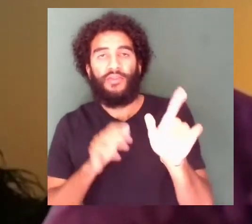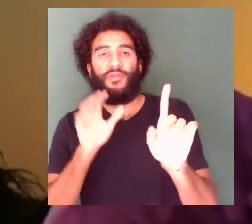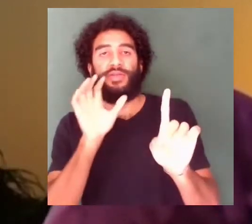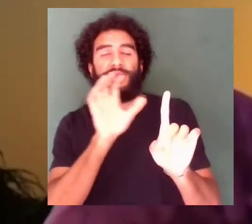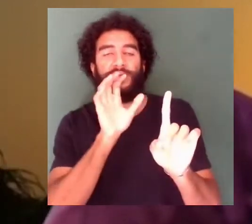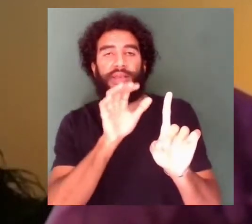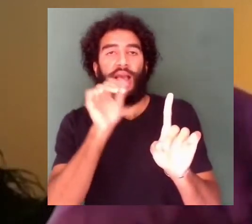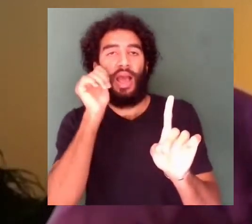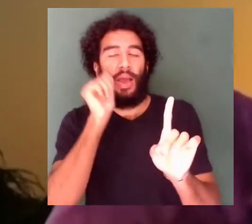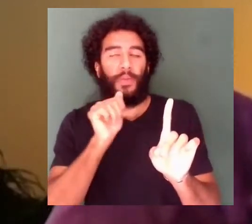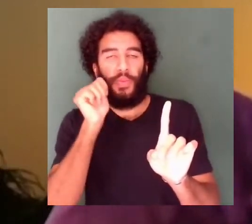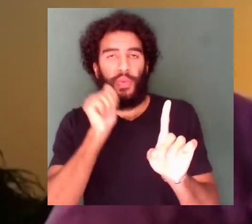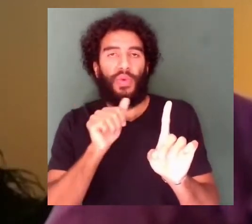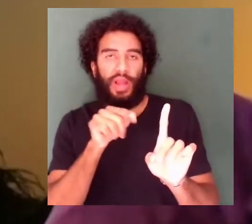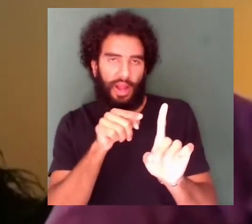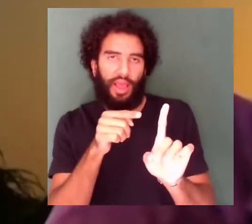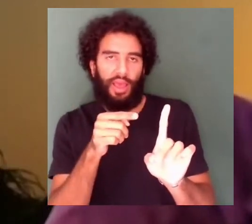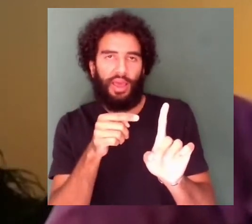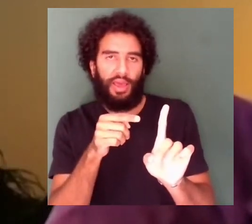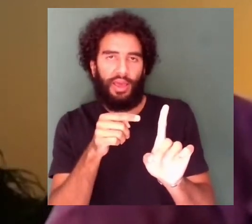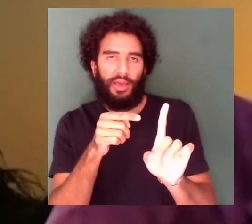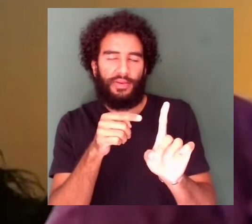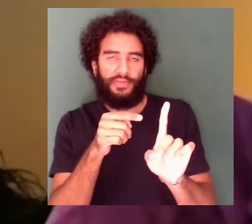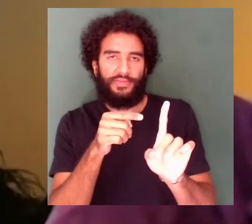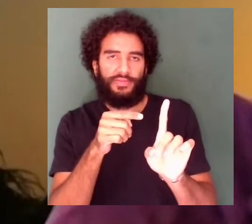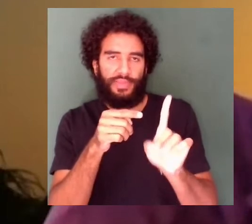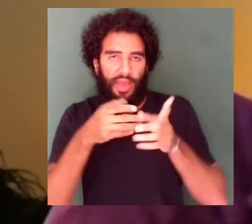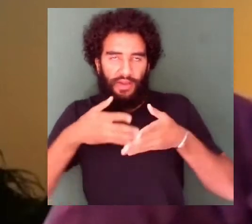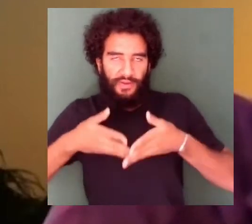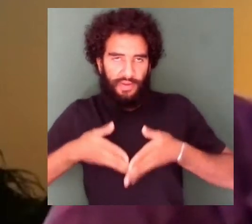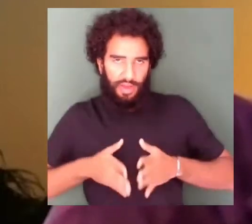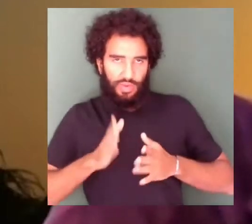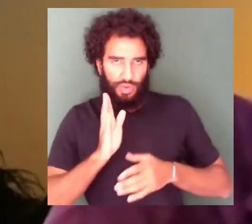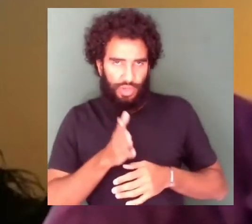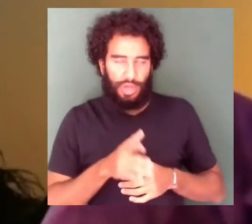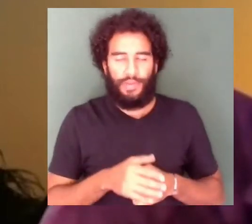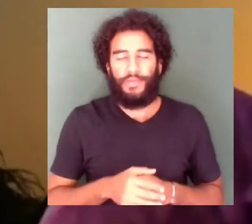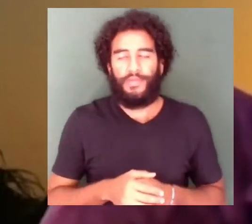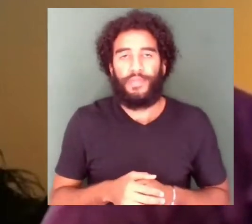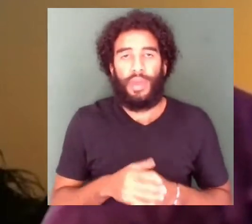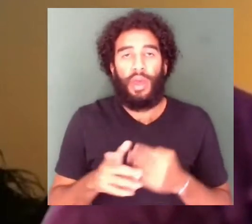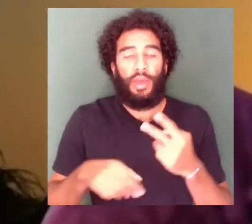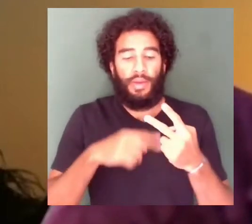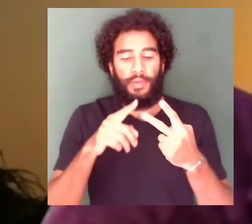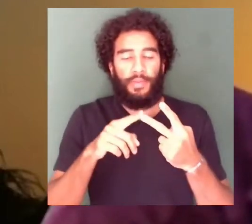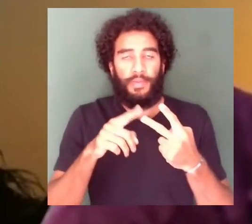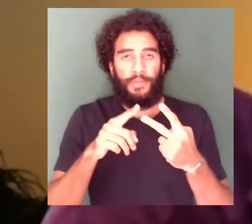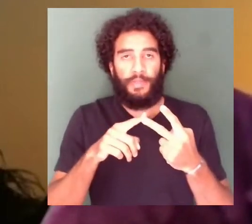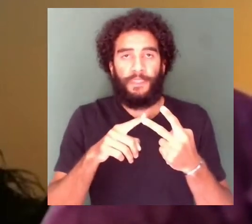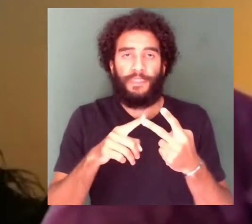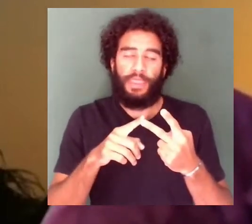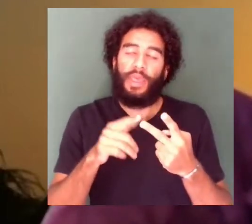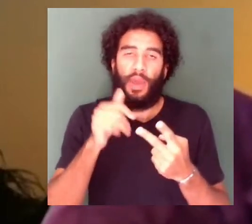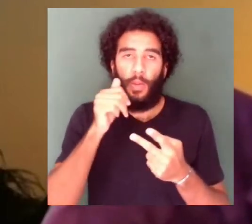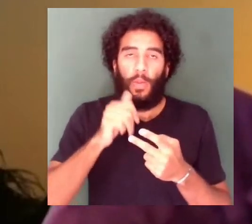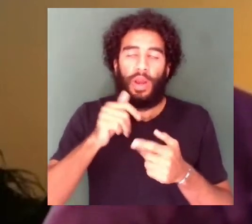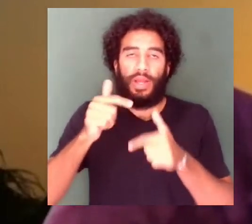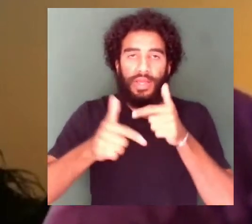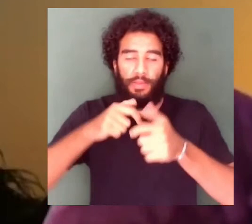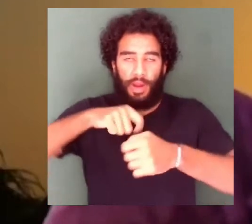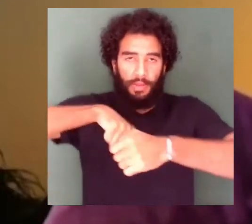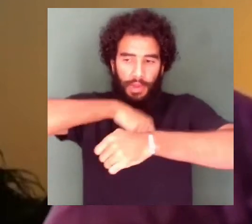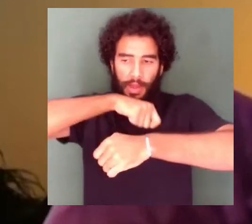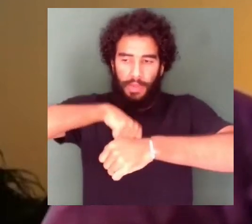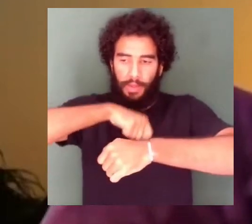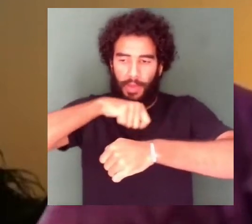this pregnant woman, and we also have another character, which is the lunch